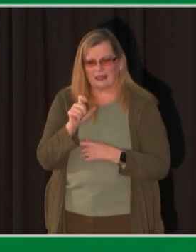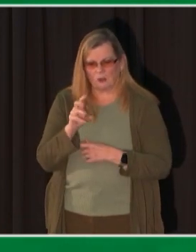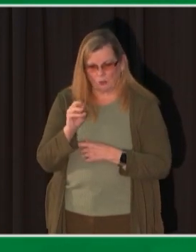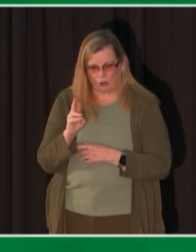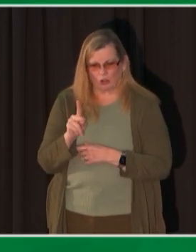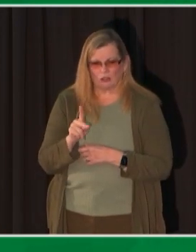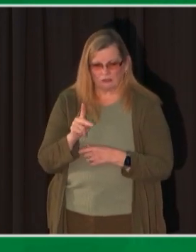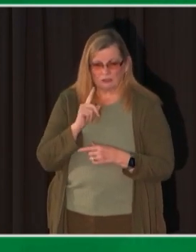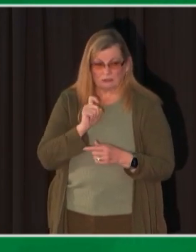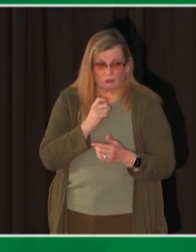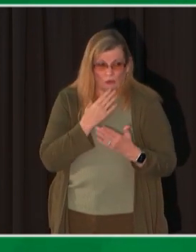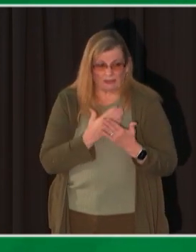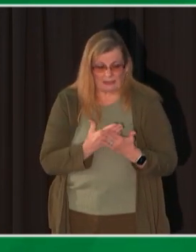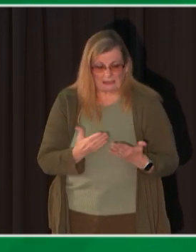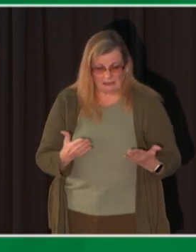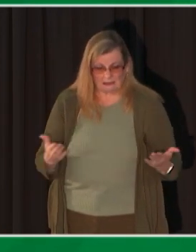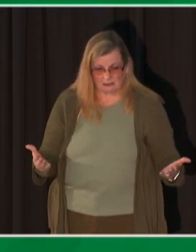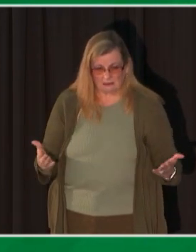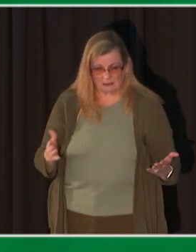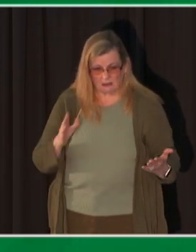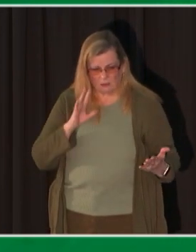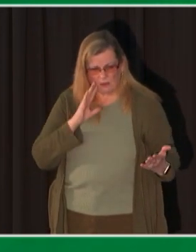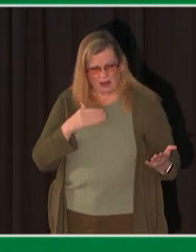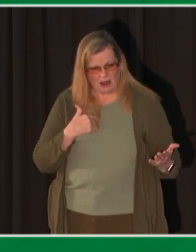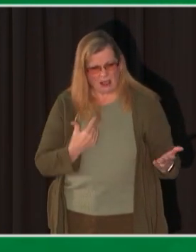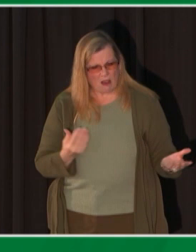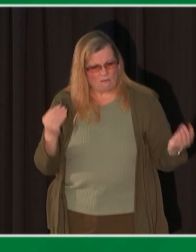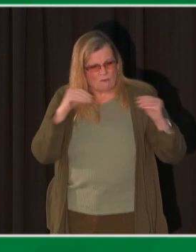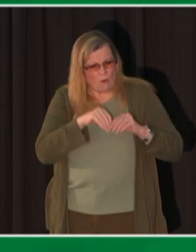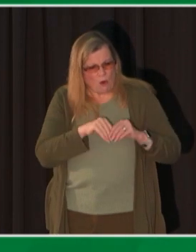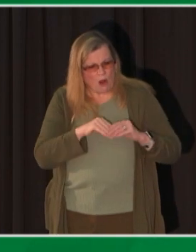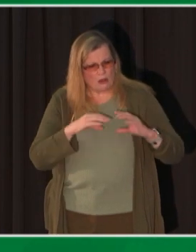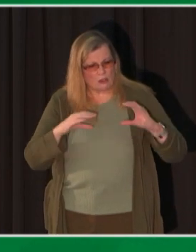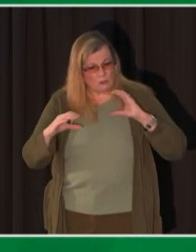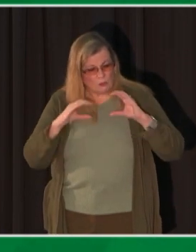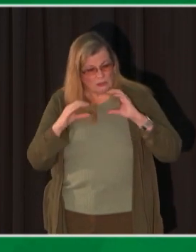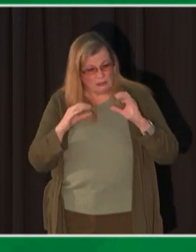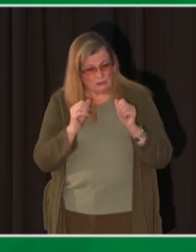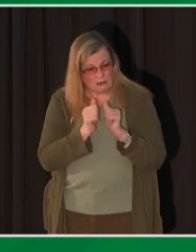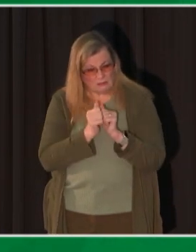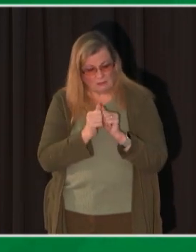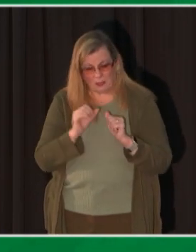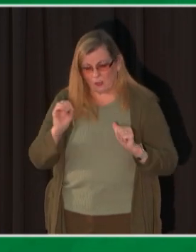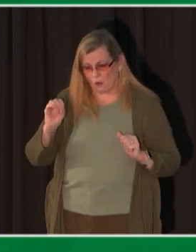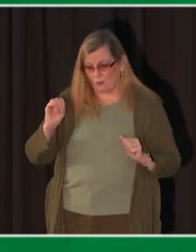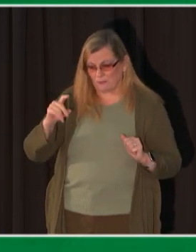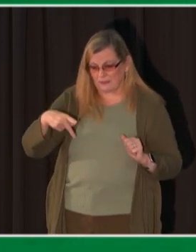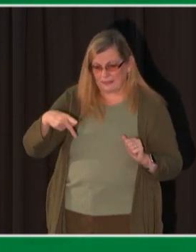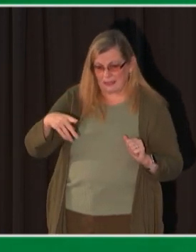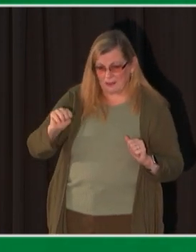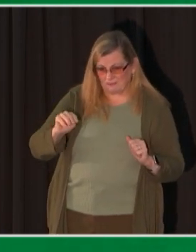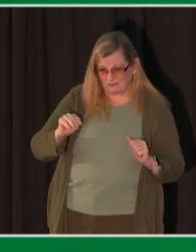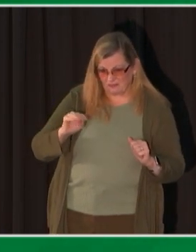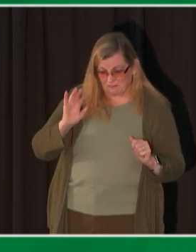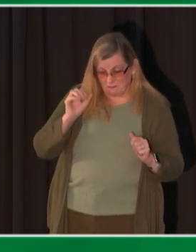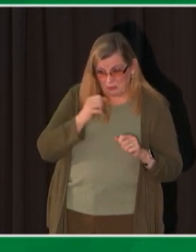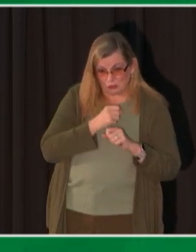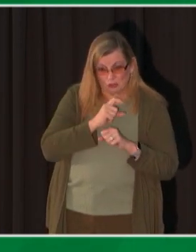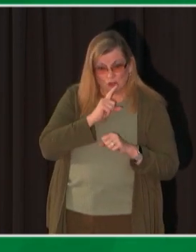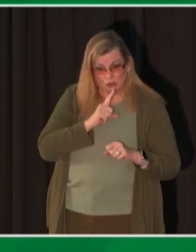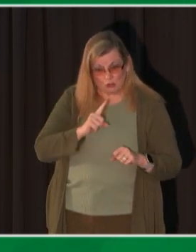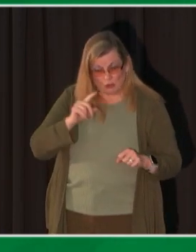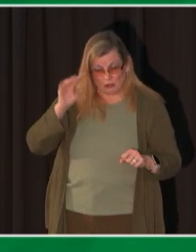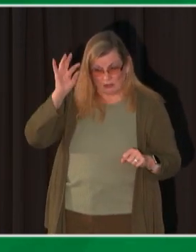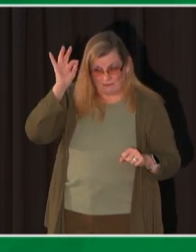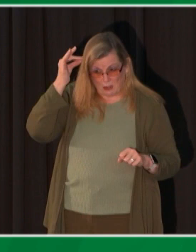we'll have some more direct conversations with OPM, that they intend to maintain the federal government's telework policy in